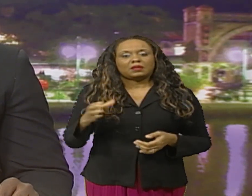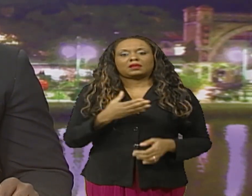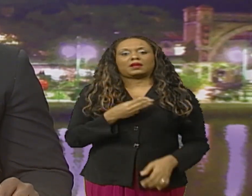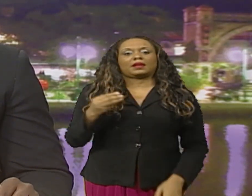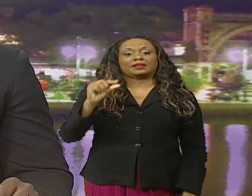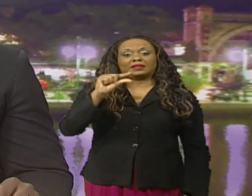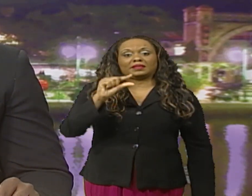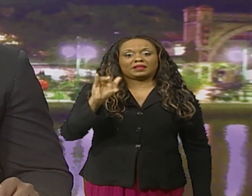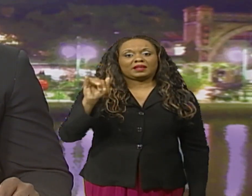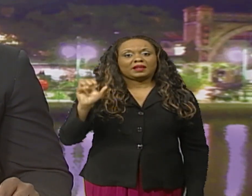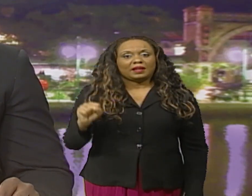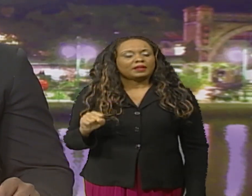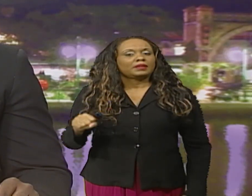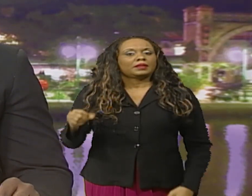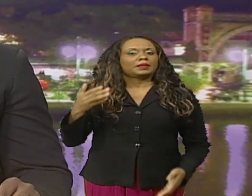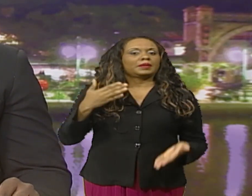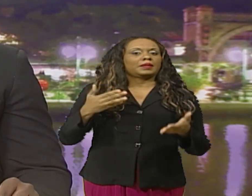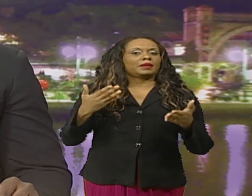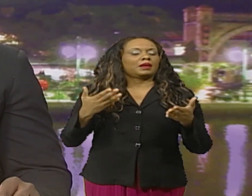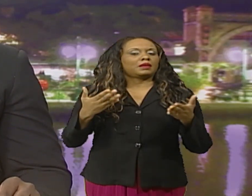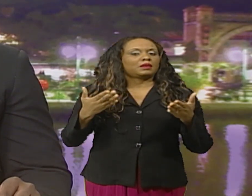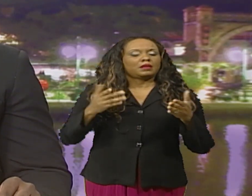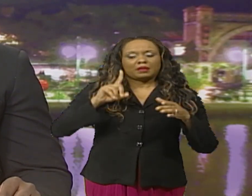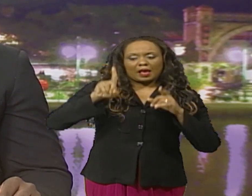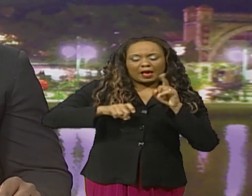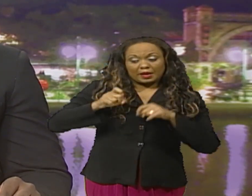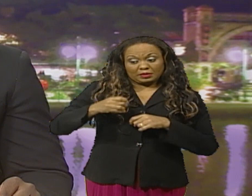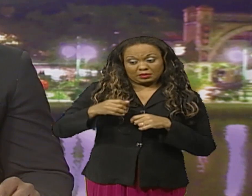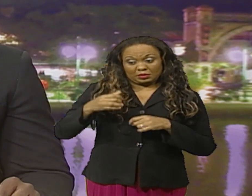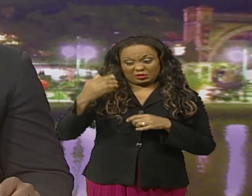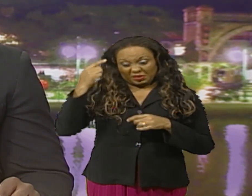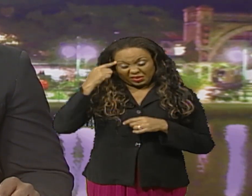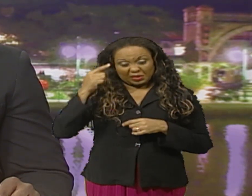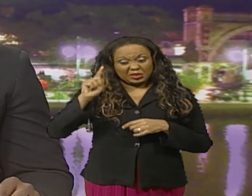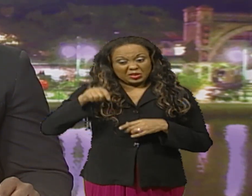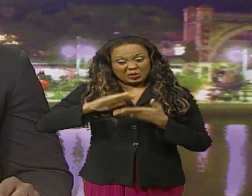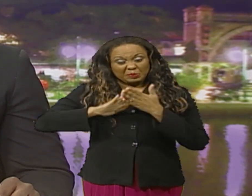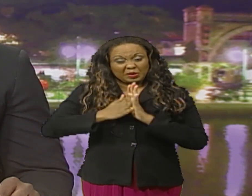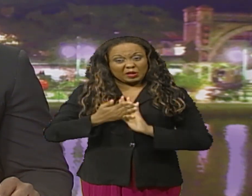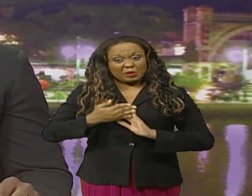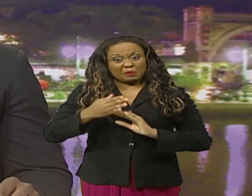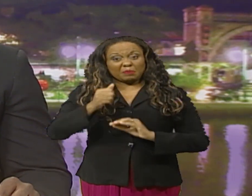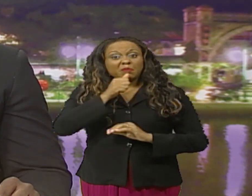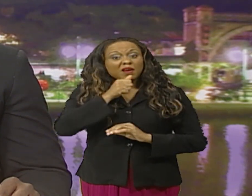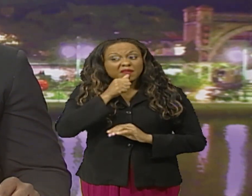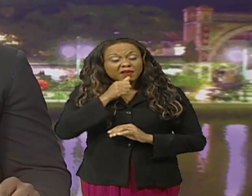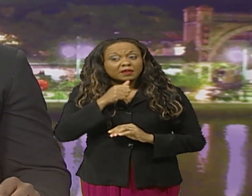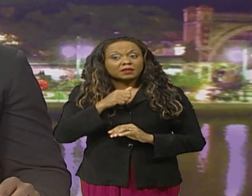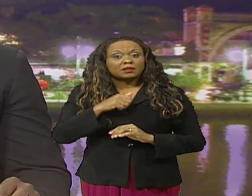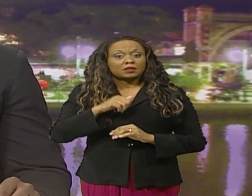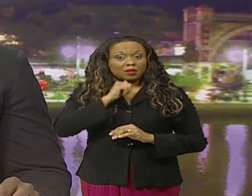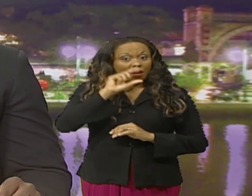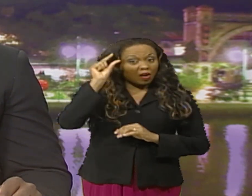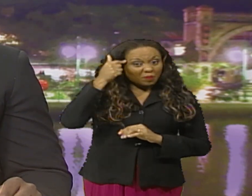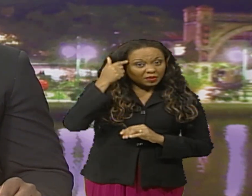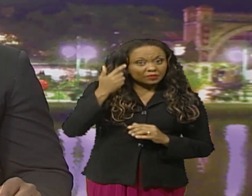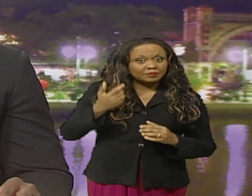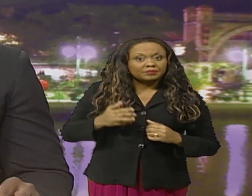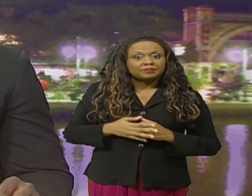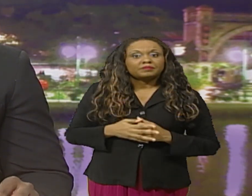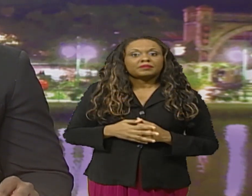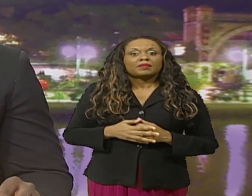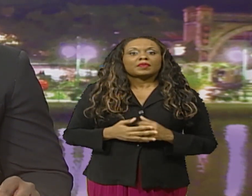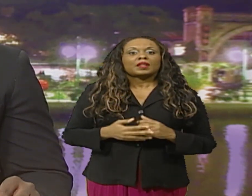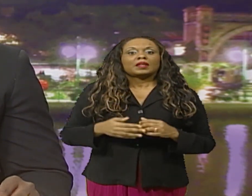and the Government Information Service, and privatize others which could be more lucrative. Senior Technical Advisor with the International Monetary